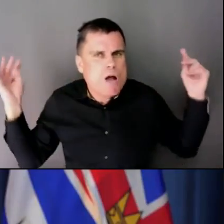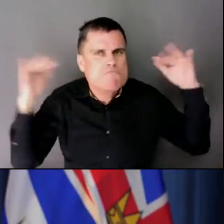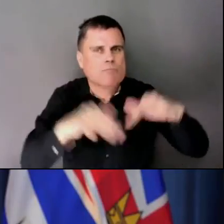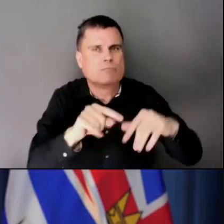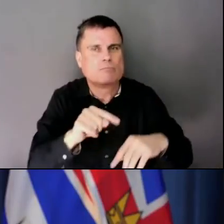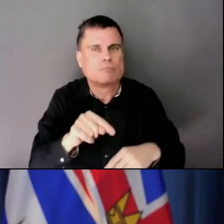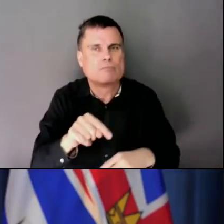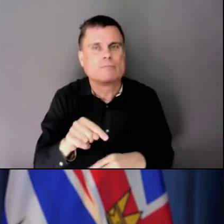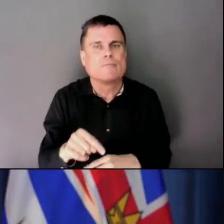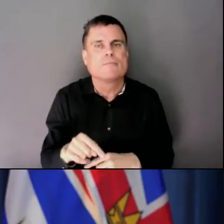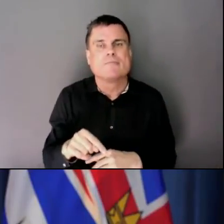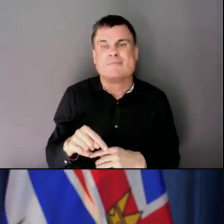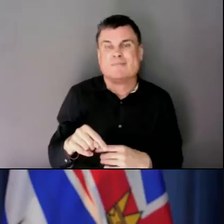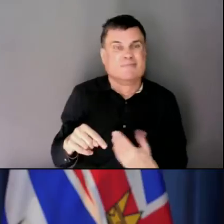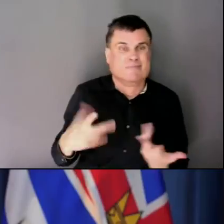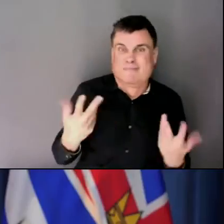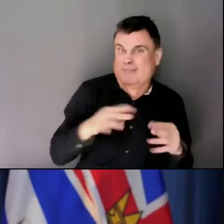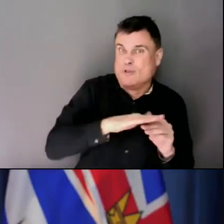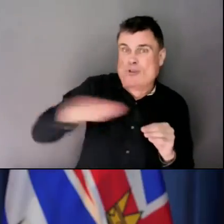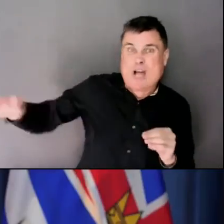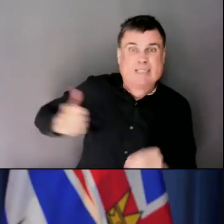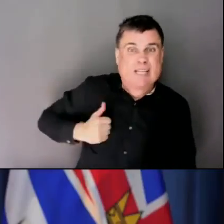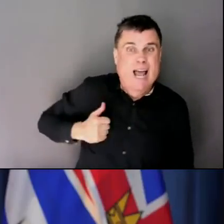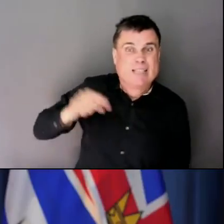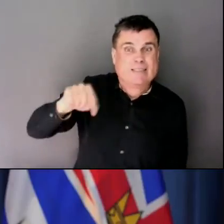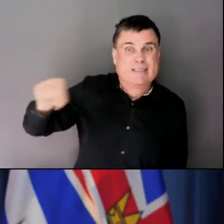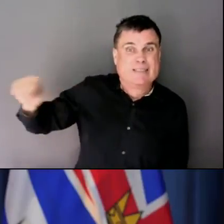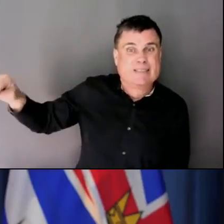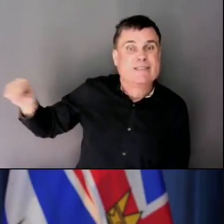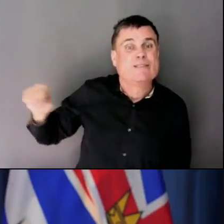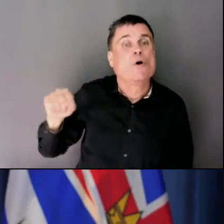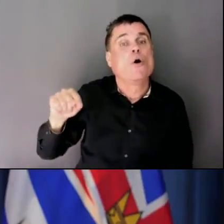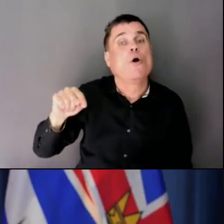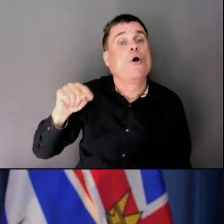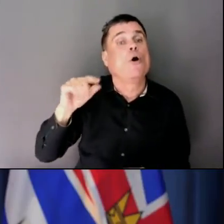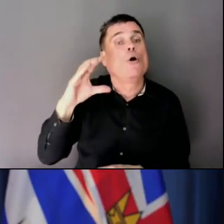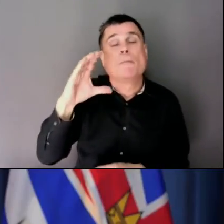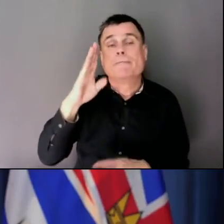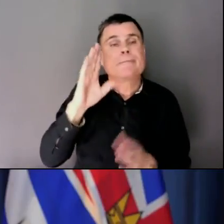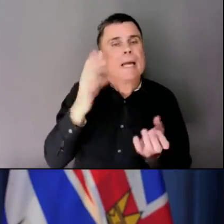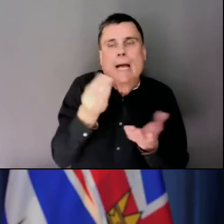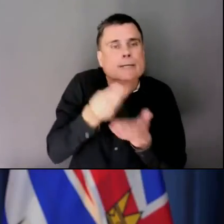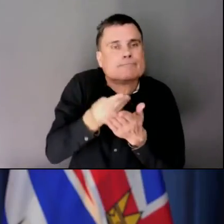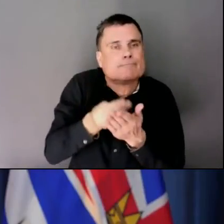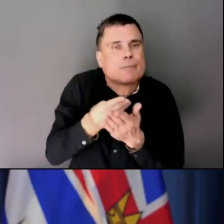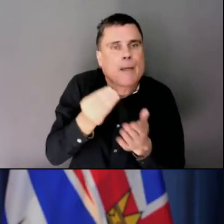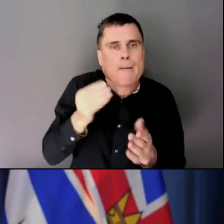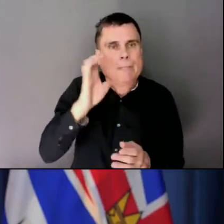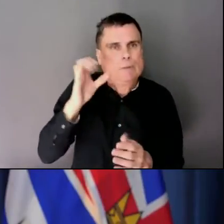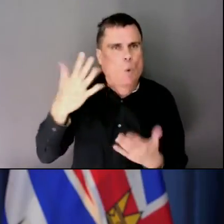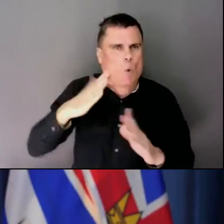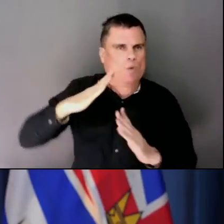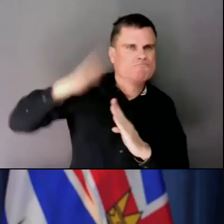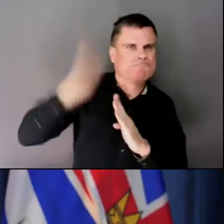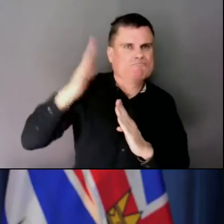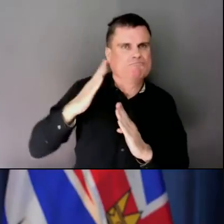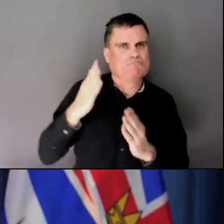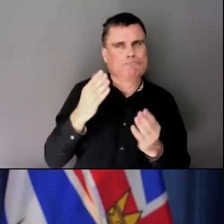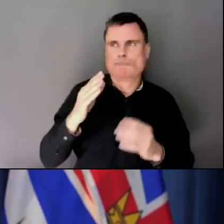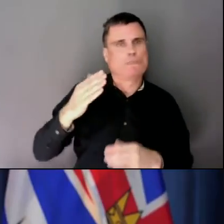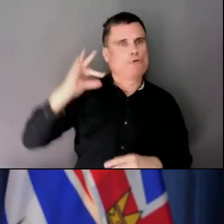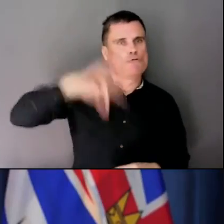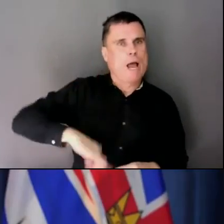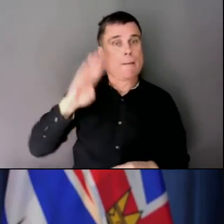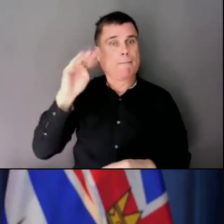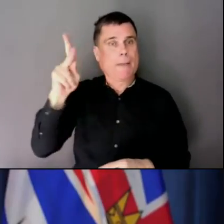we put in place make sense to our long-term fiscal plans, but also are there to help those vulnerable companies that are just devastated